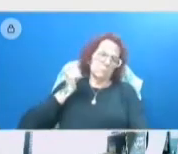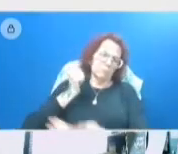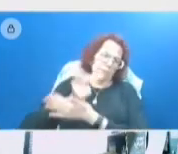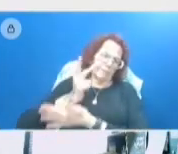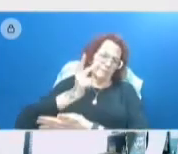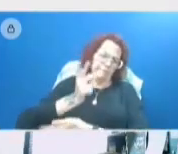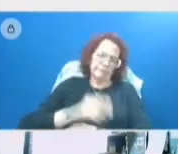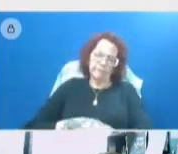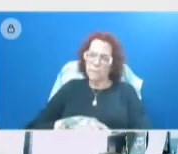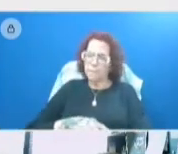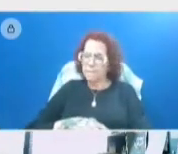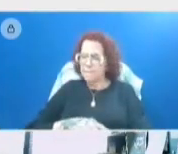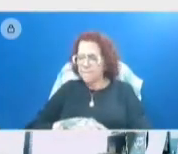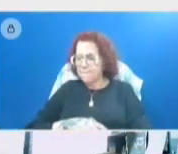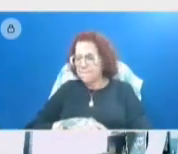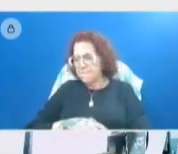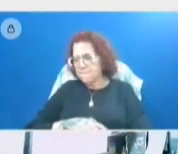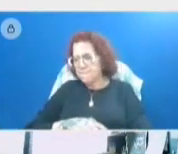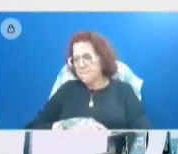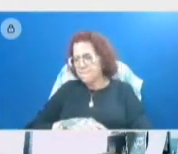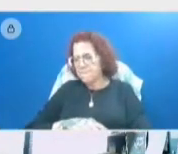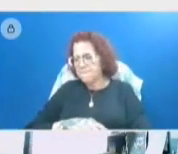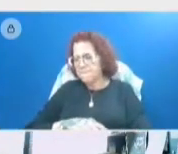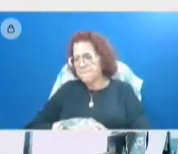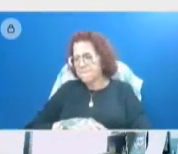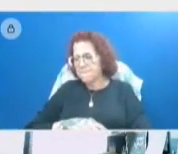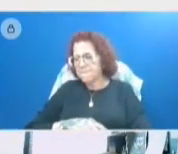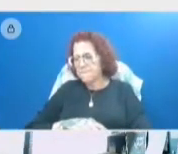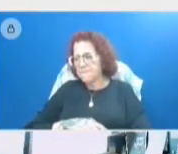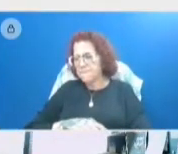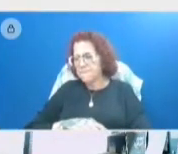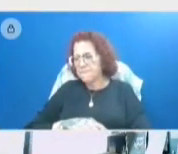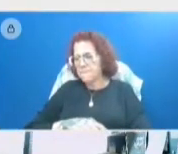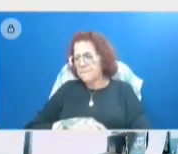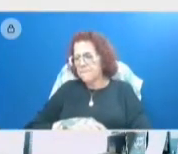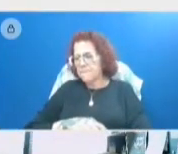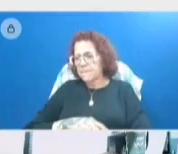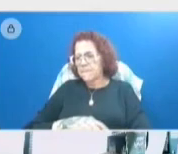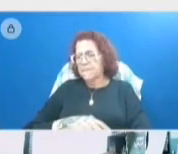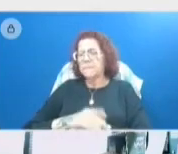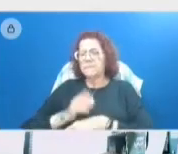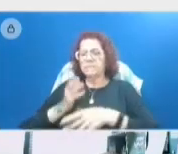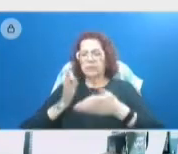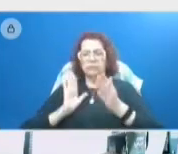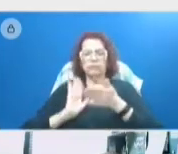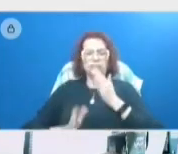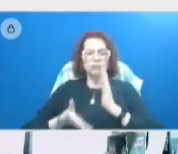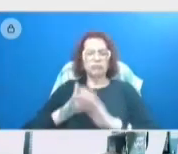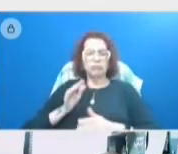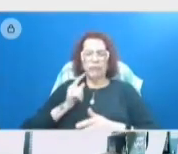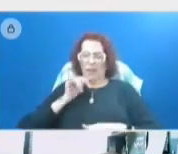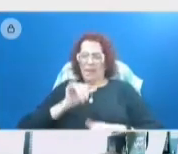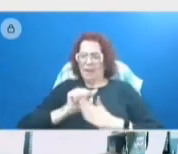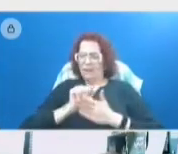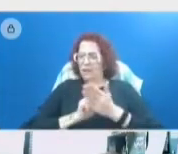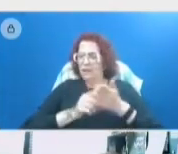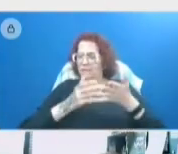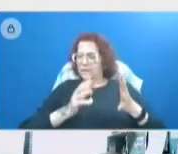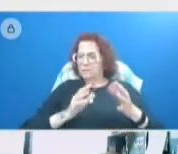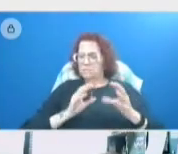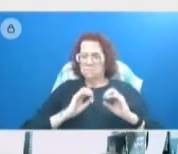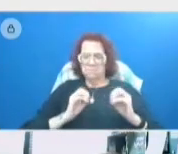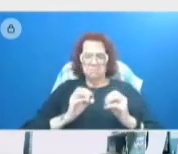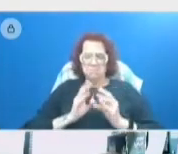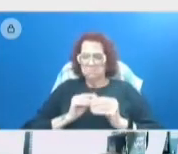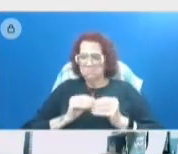That exhausts our agenda. I don't believe there's any need for an executive session. Should we talk about